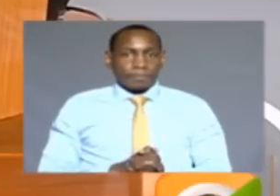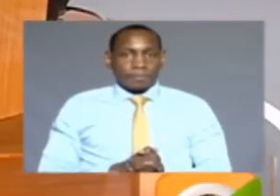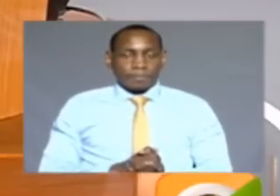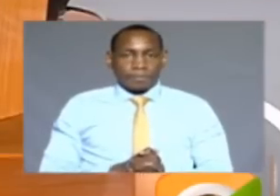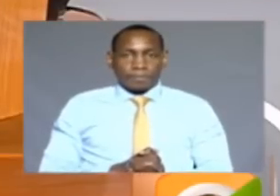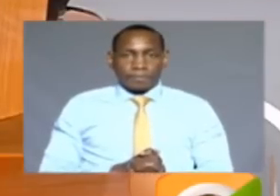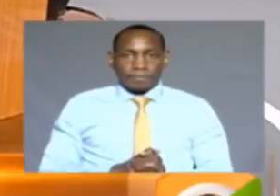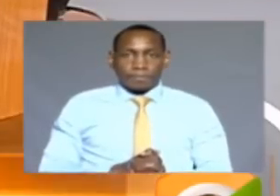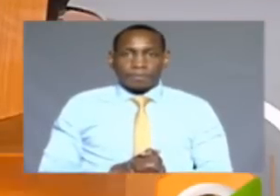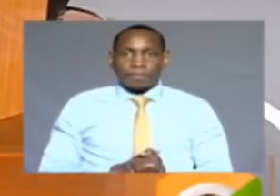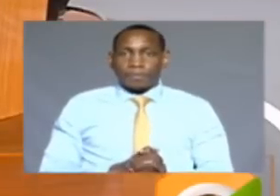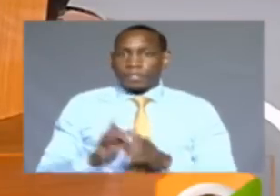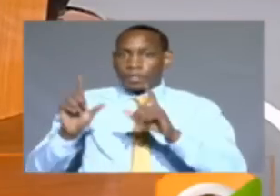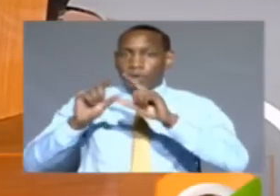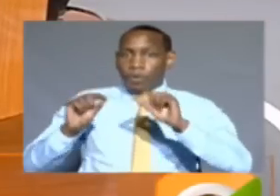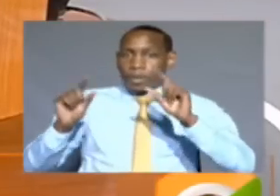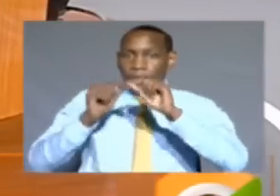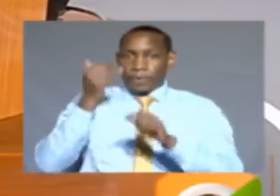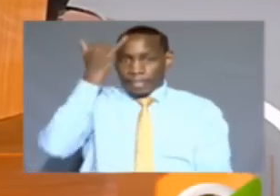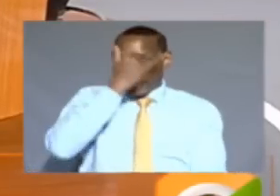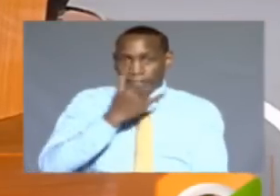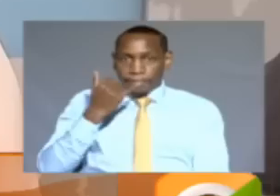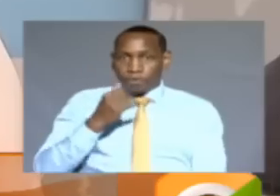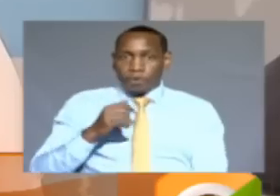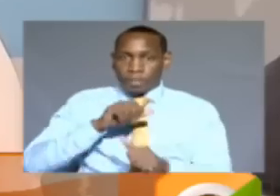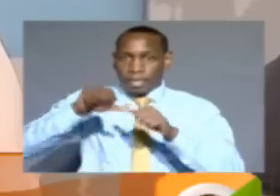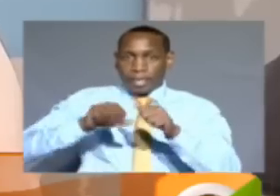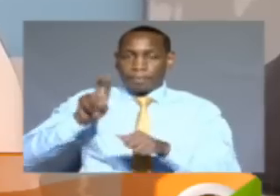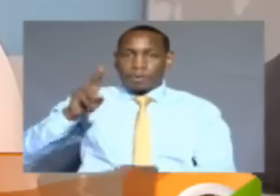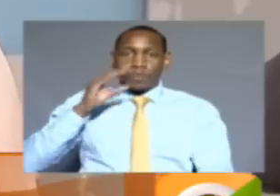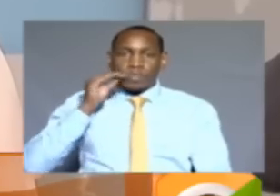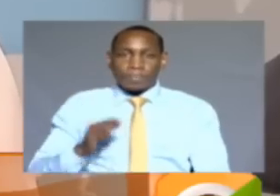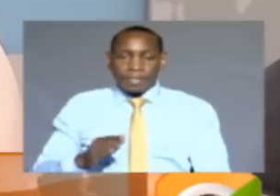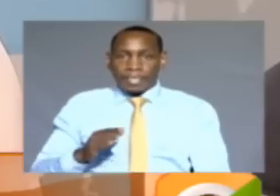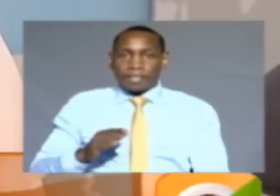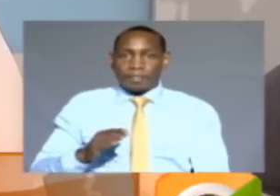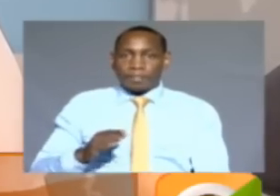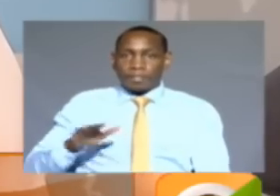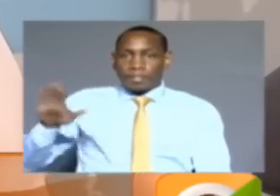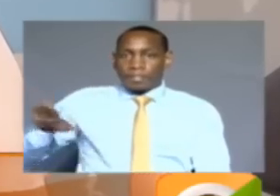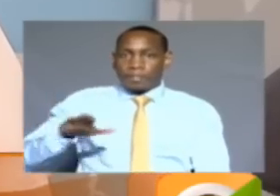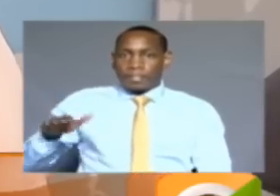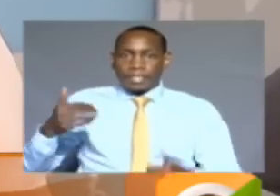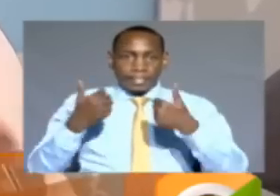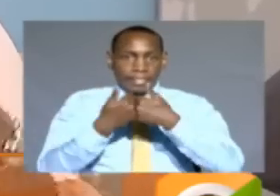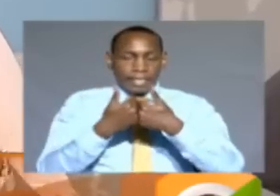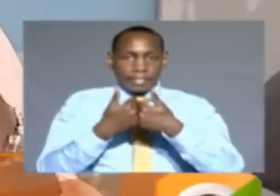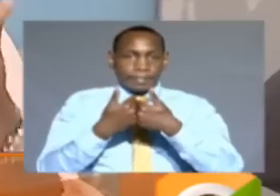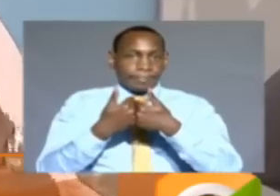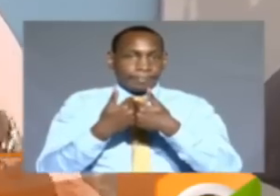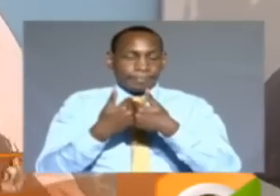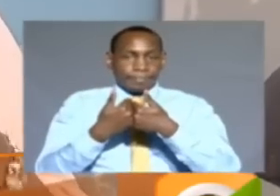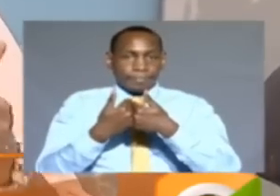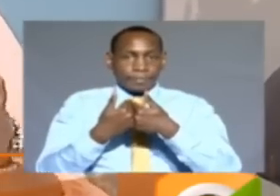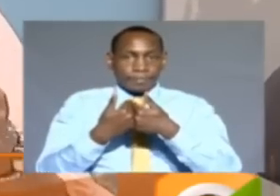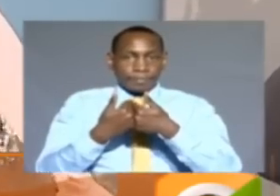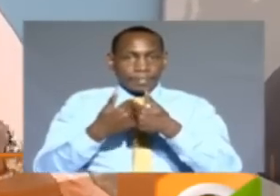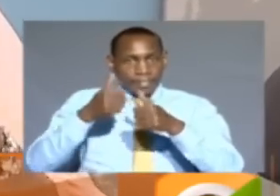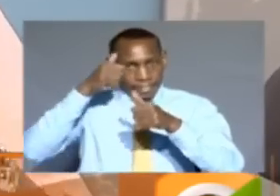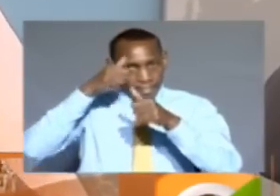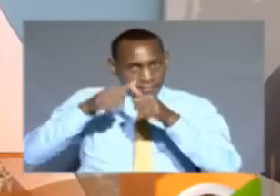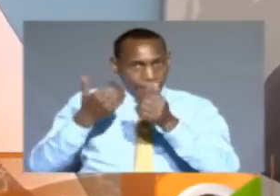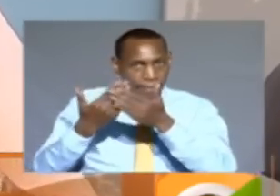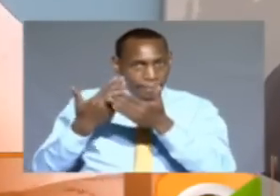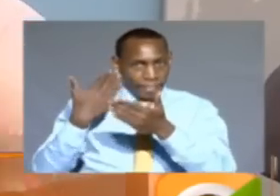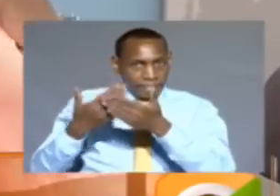Linus weighs in, something Yvonne said about the two speakers of the houses clashing on an issue. The one time that I can remember, like in the